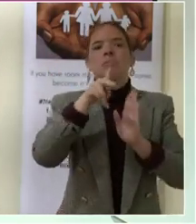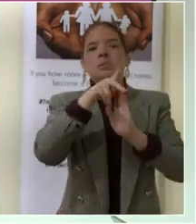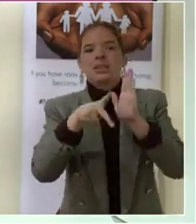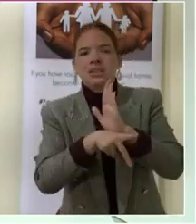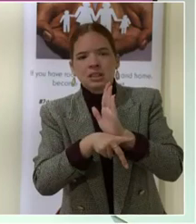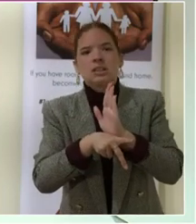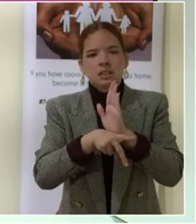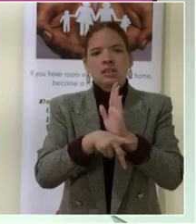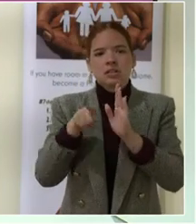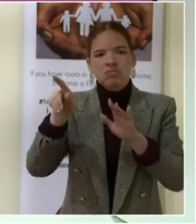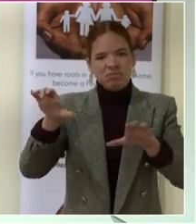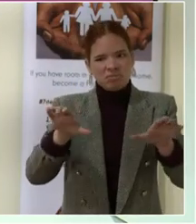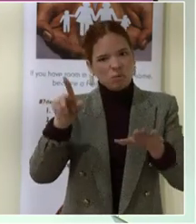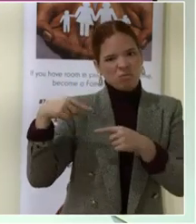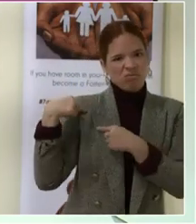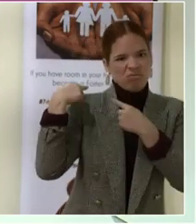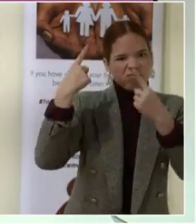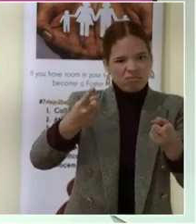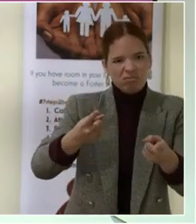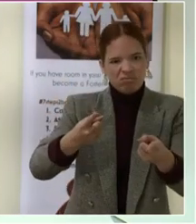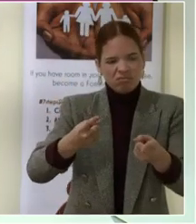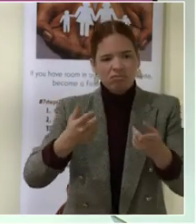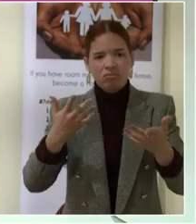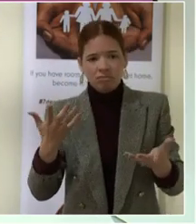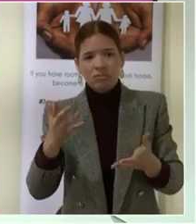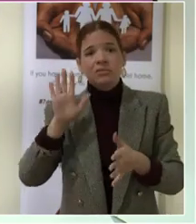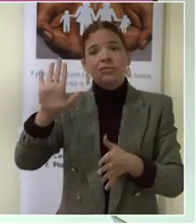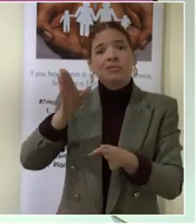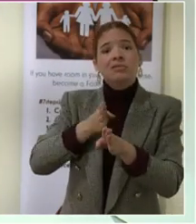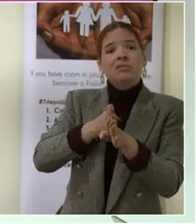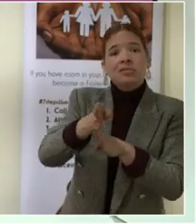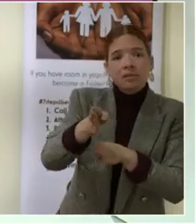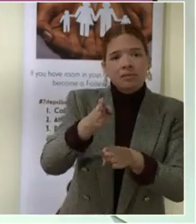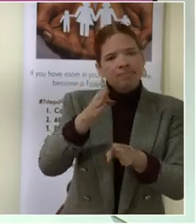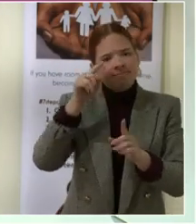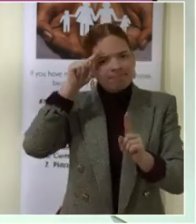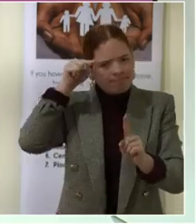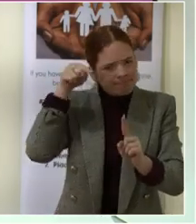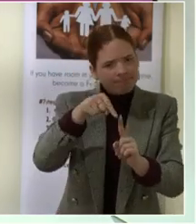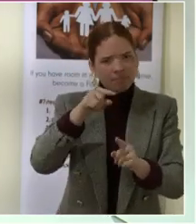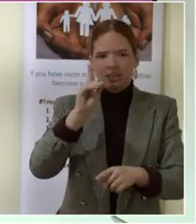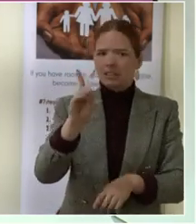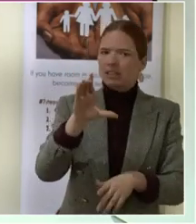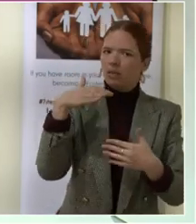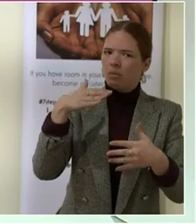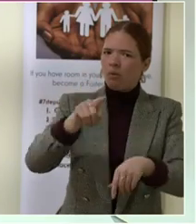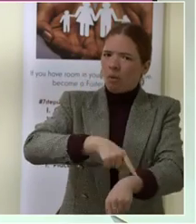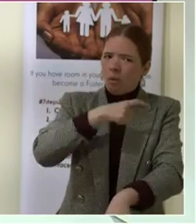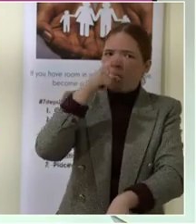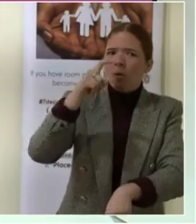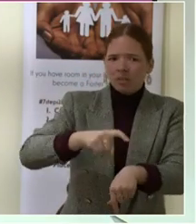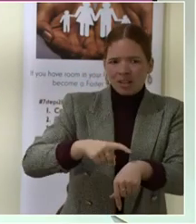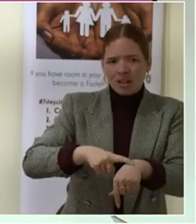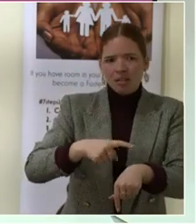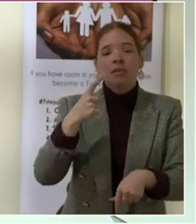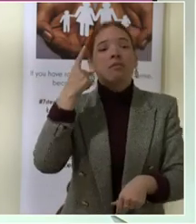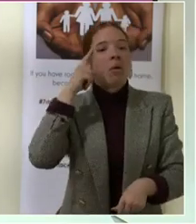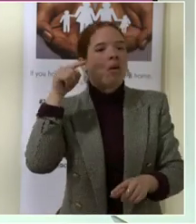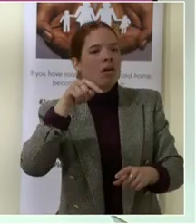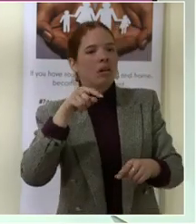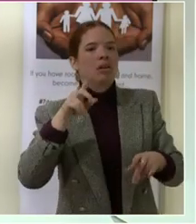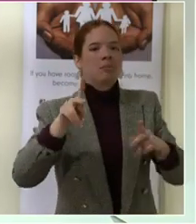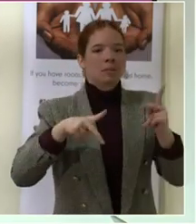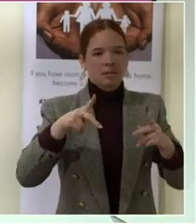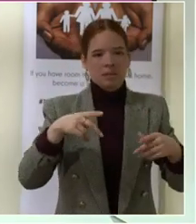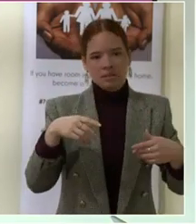been doing. Linda's career in D.C. Is a long one, focused on young people at DYRS